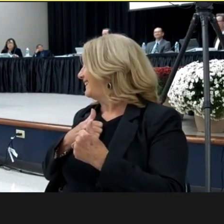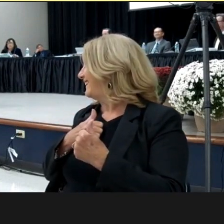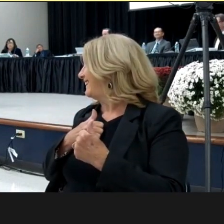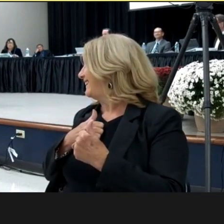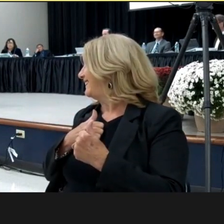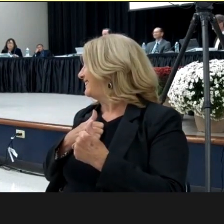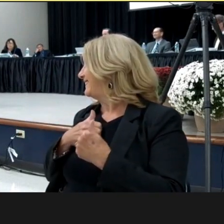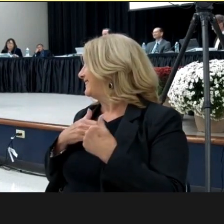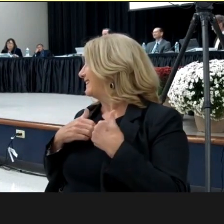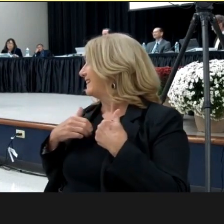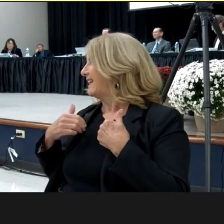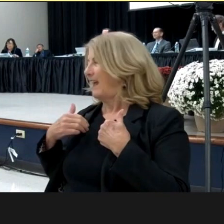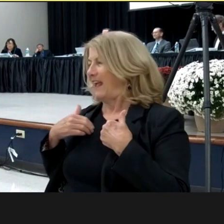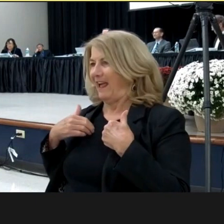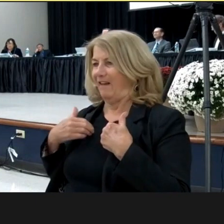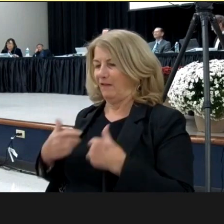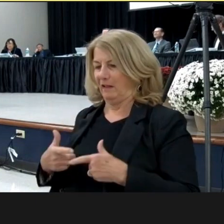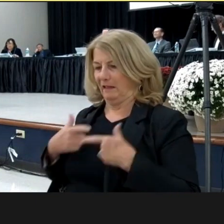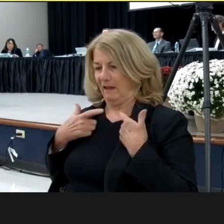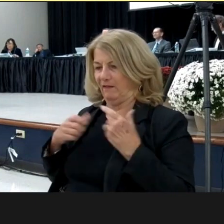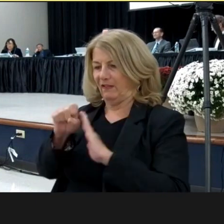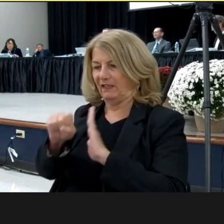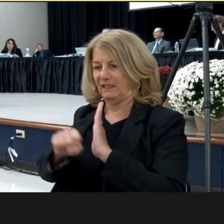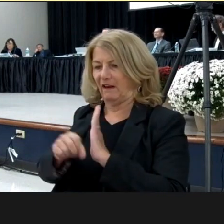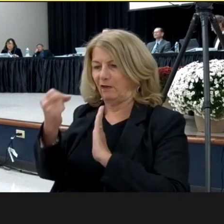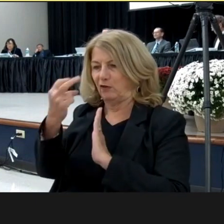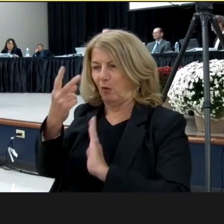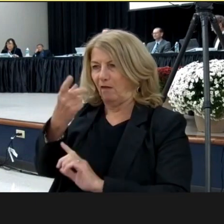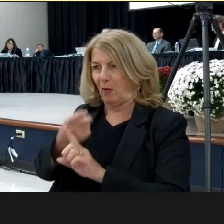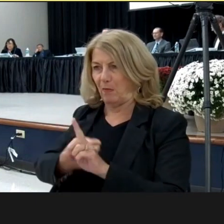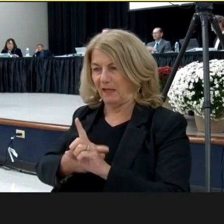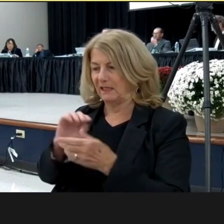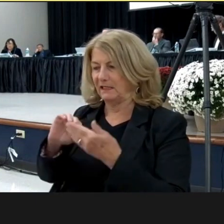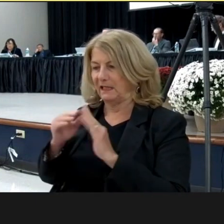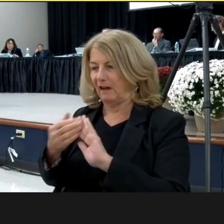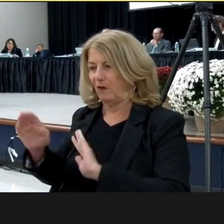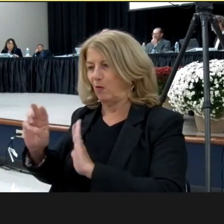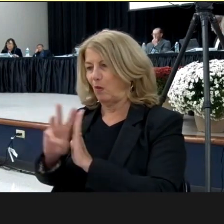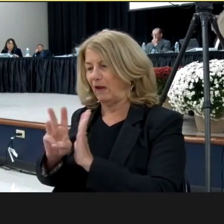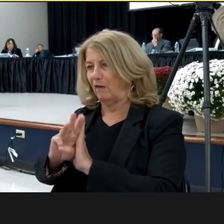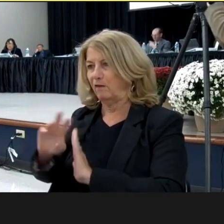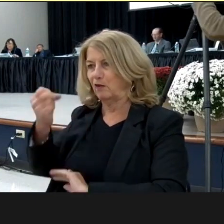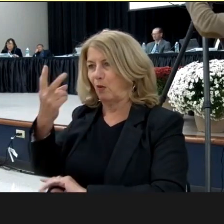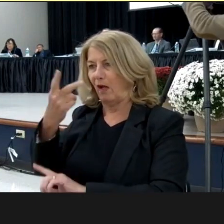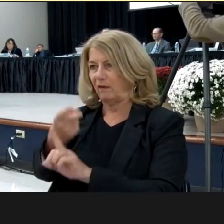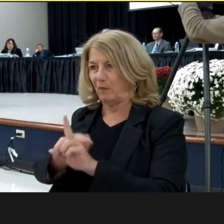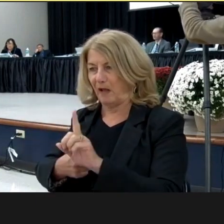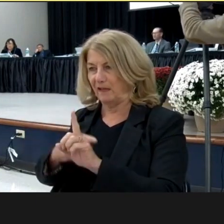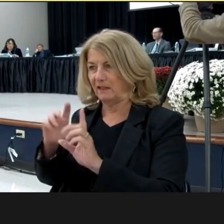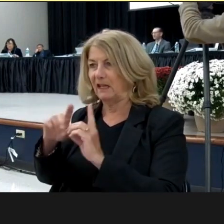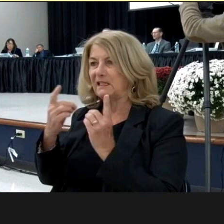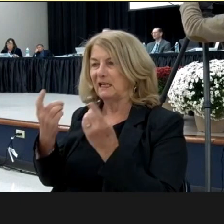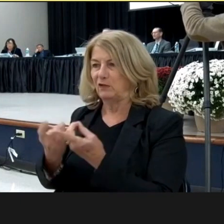has resided within the state for 12 months and the city of Waco for 12 months. District 6, you have to live in District